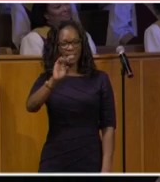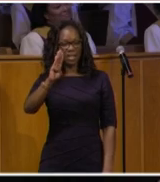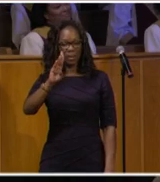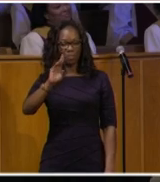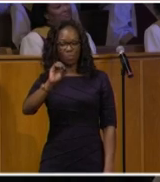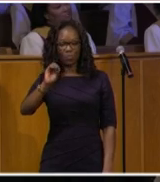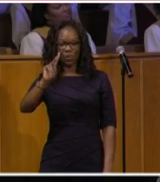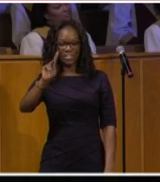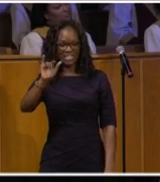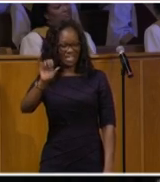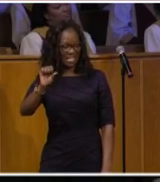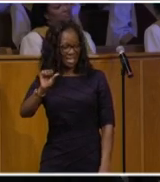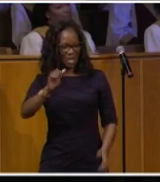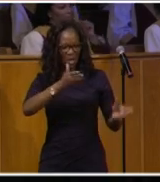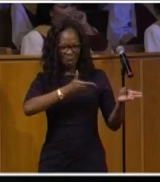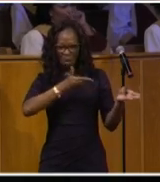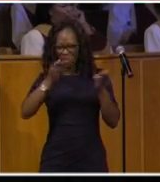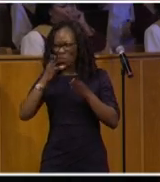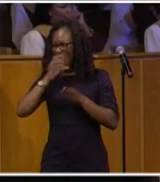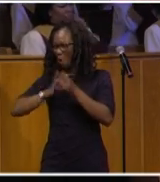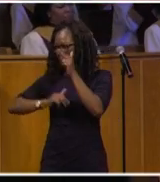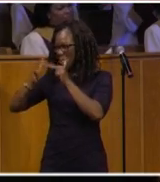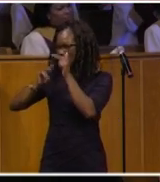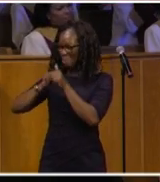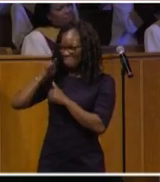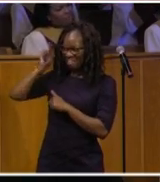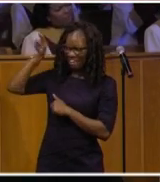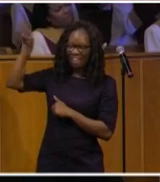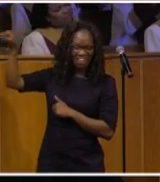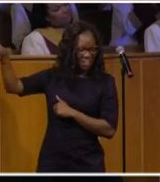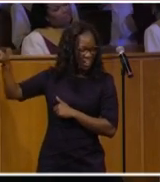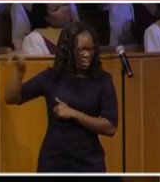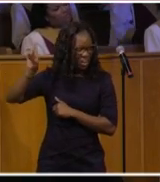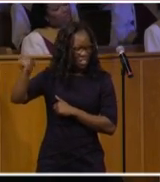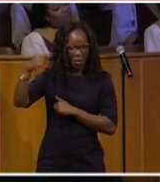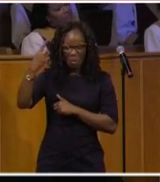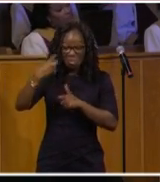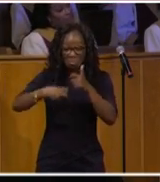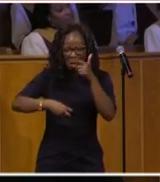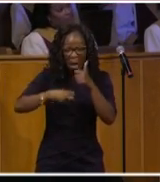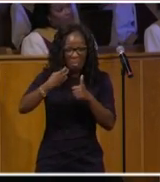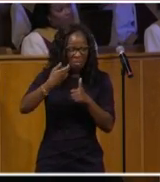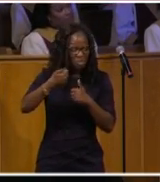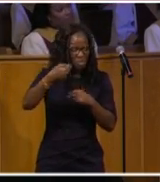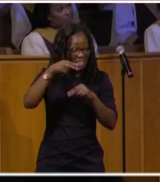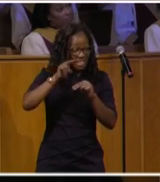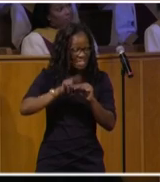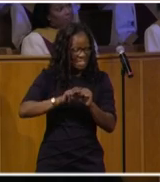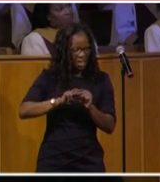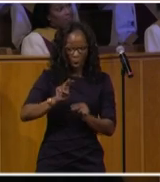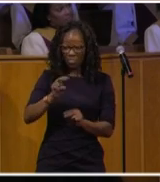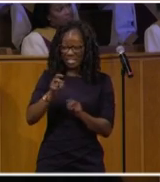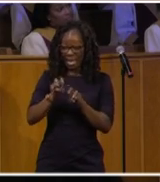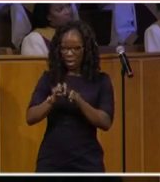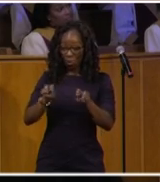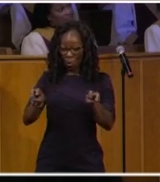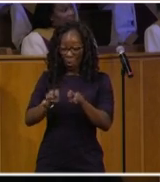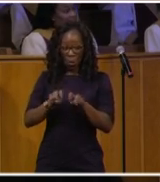brought me to that old building over there. The only problem was she sat on the second